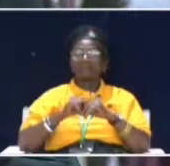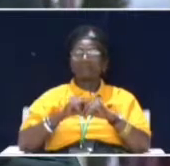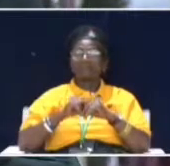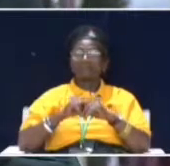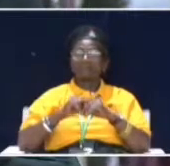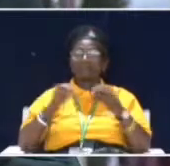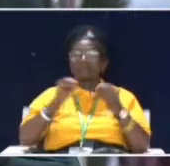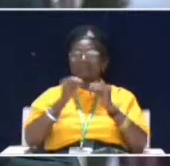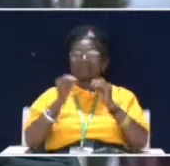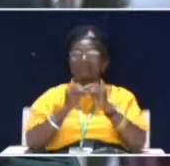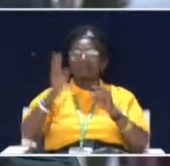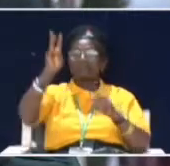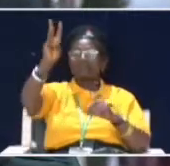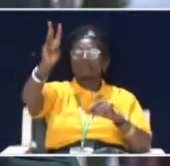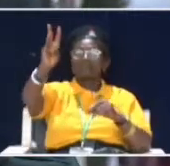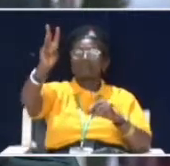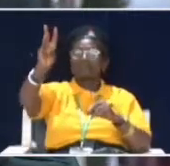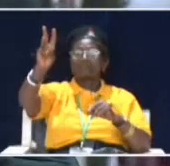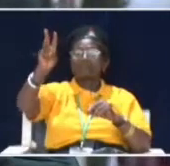Number six. Ìkẹfà.